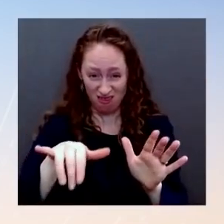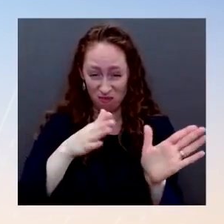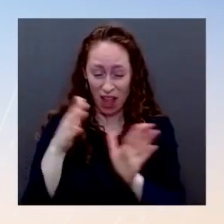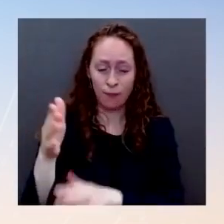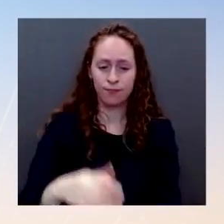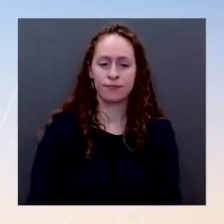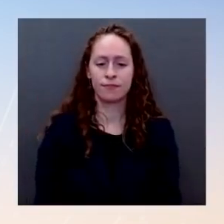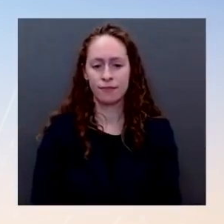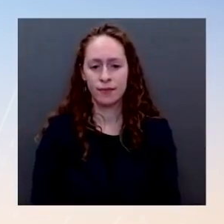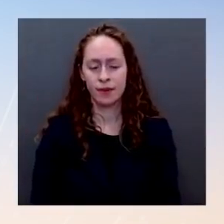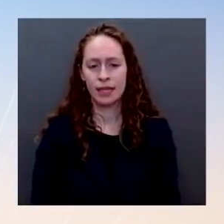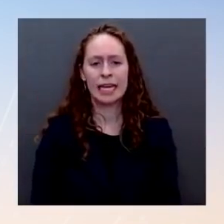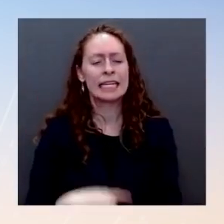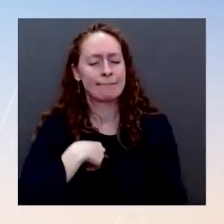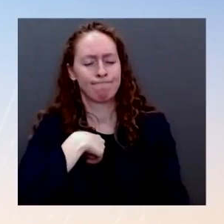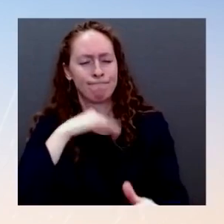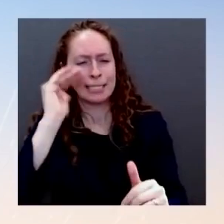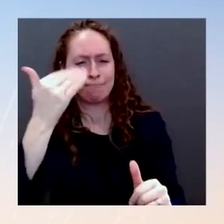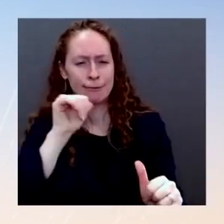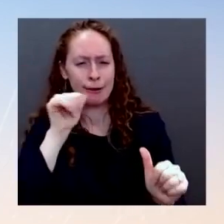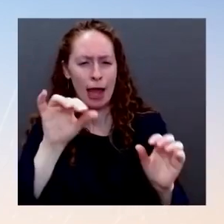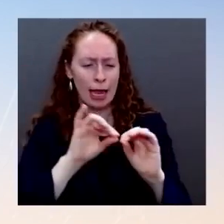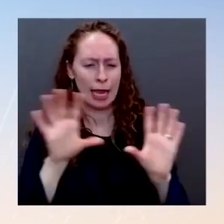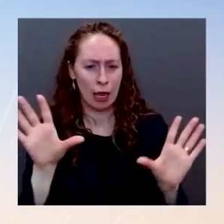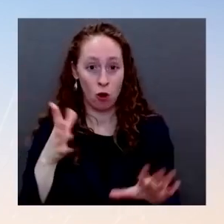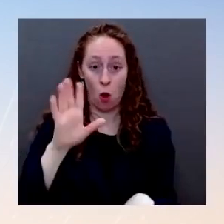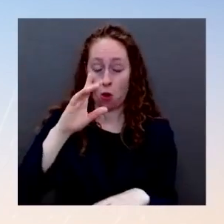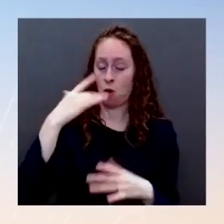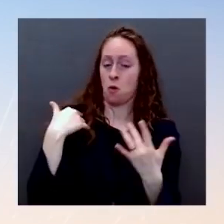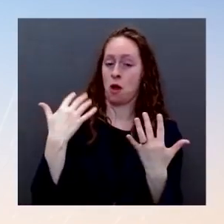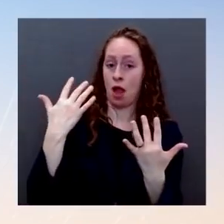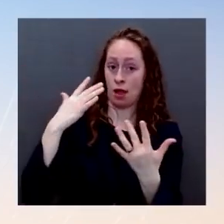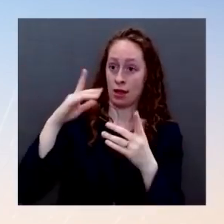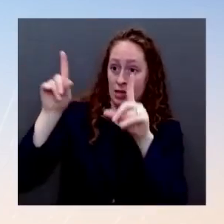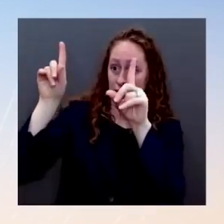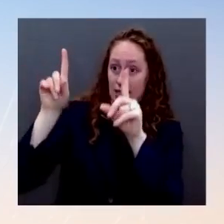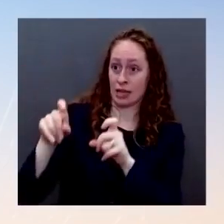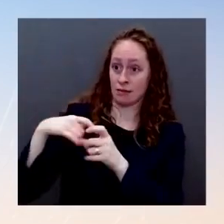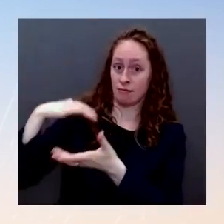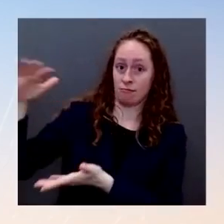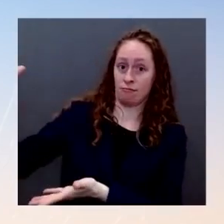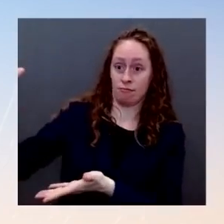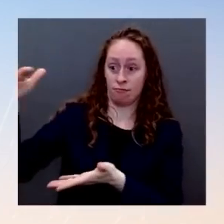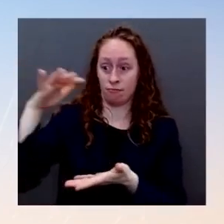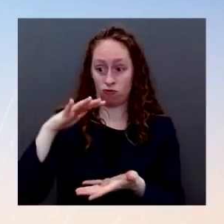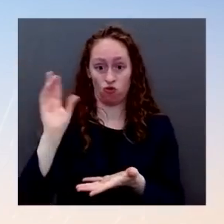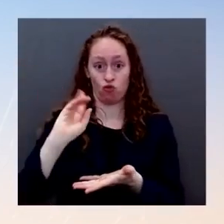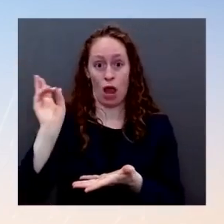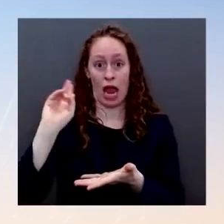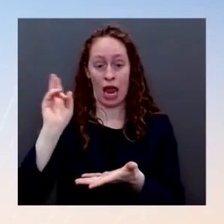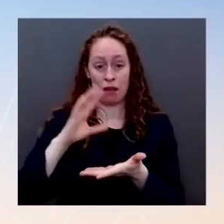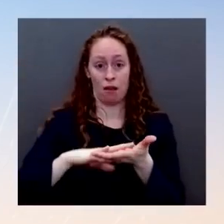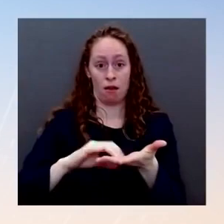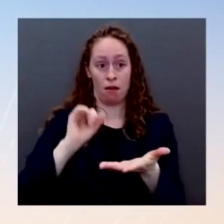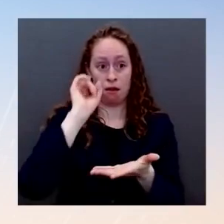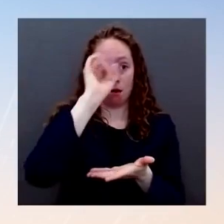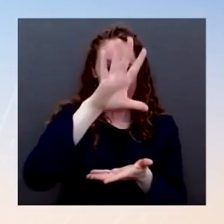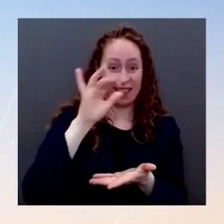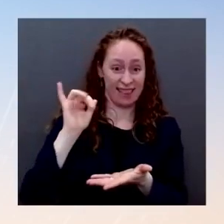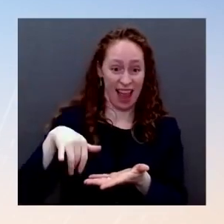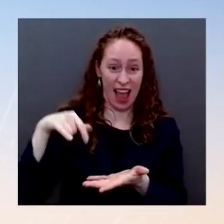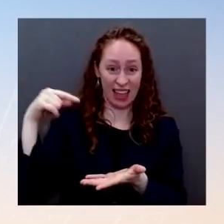to be sent, right? As to not cause any confusion. So I think the timeline I provided was that for the first delivery